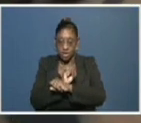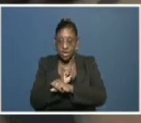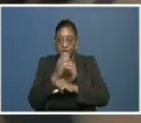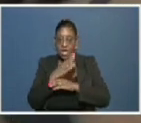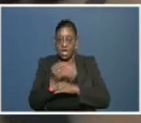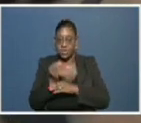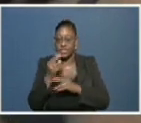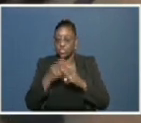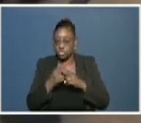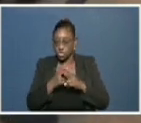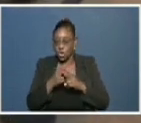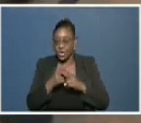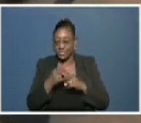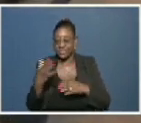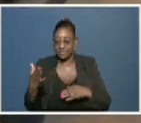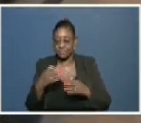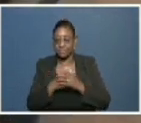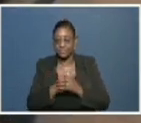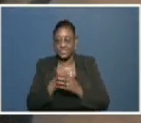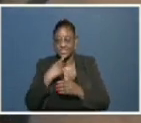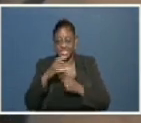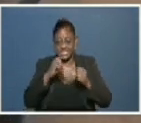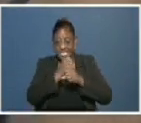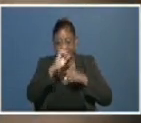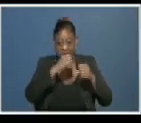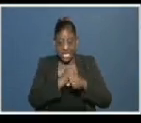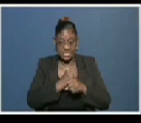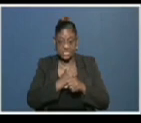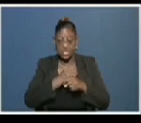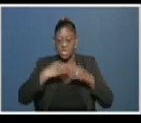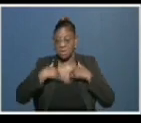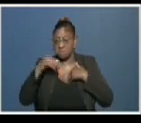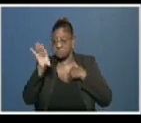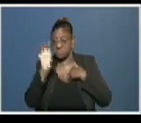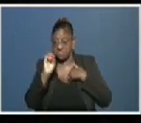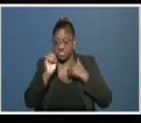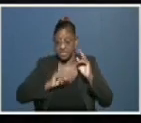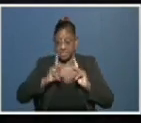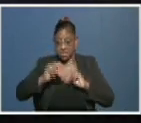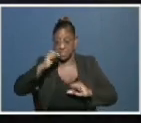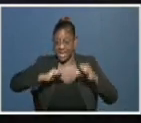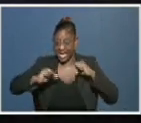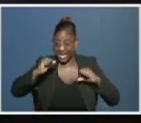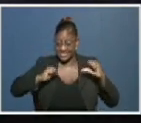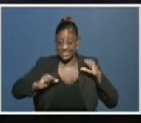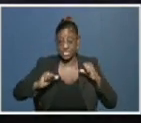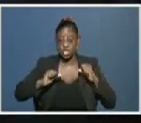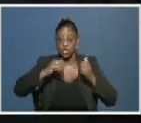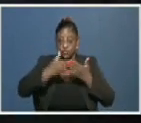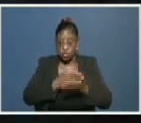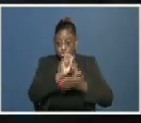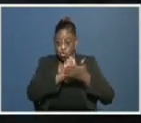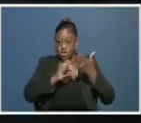of the short tales. And we've had years where there have been 50 cast members throughout the 10 plays that were produced, new writers, new